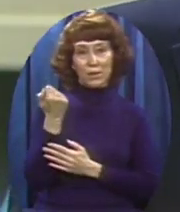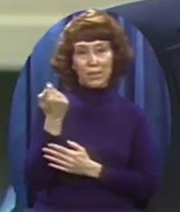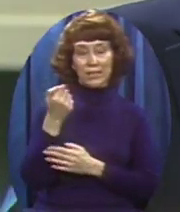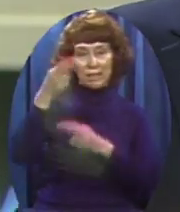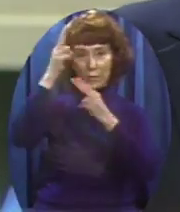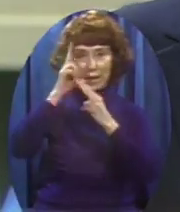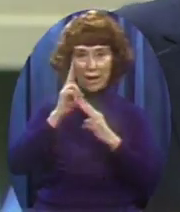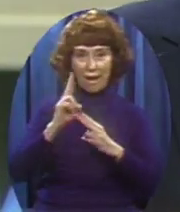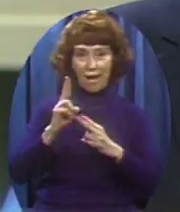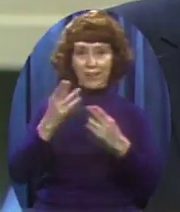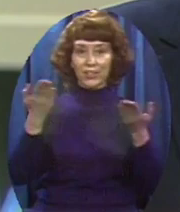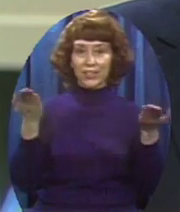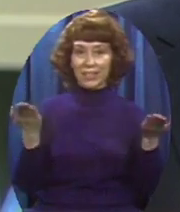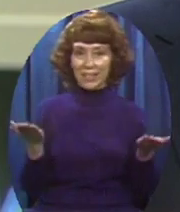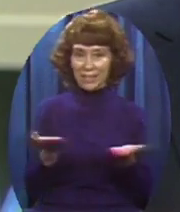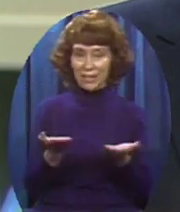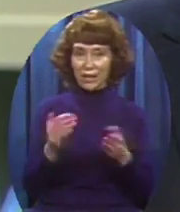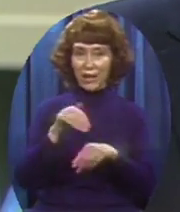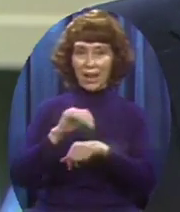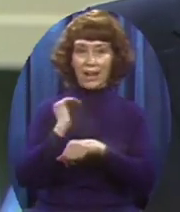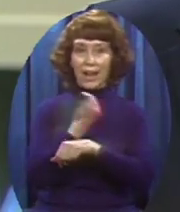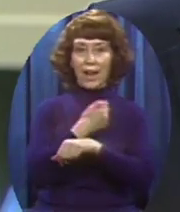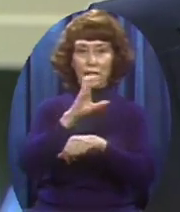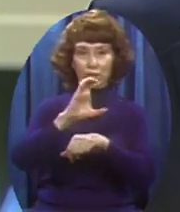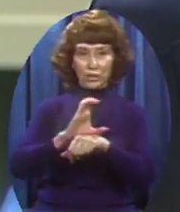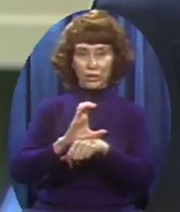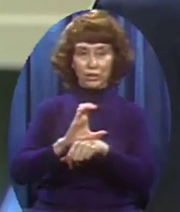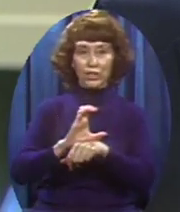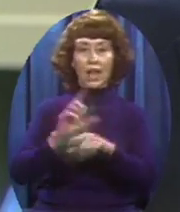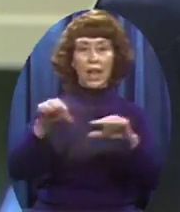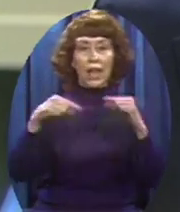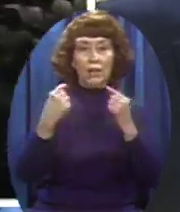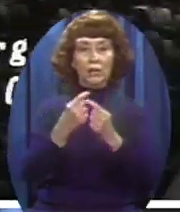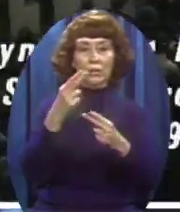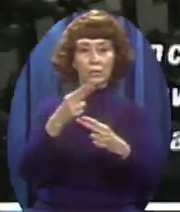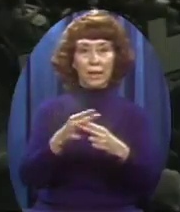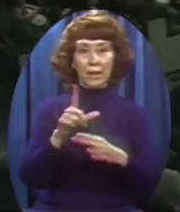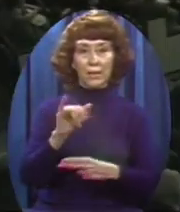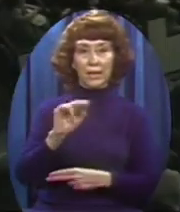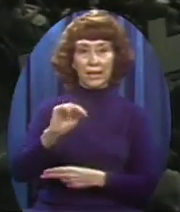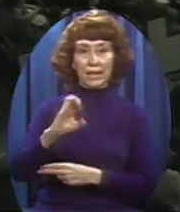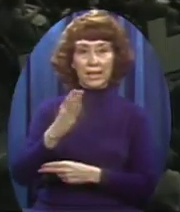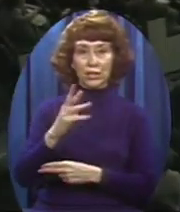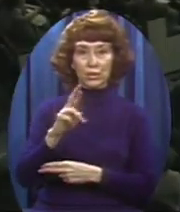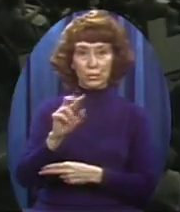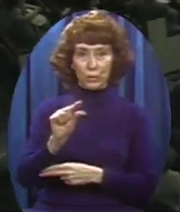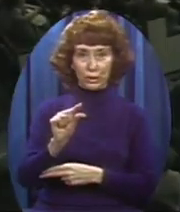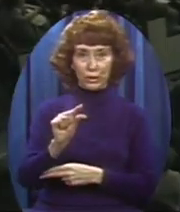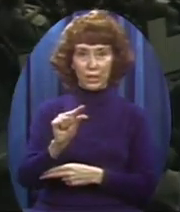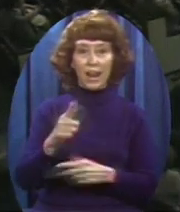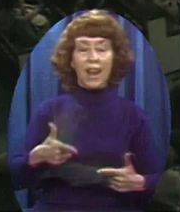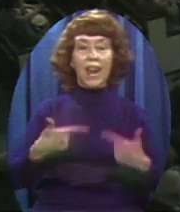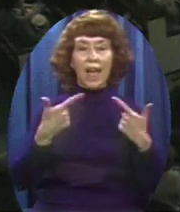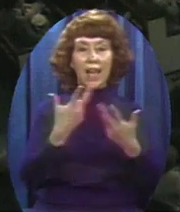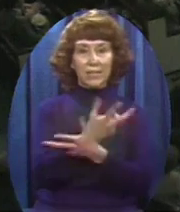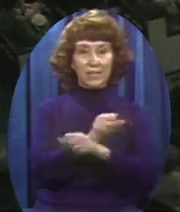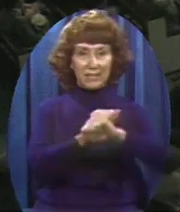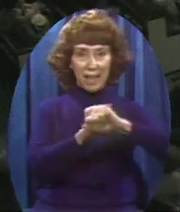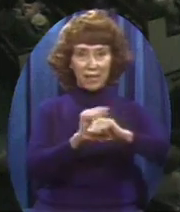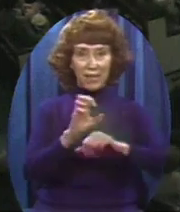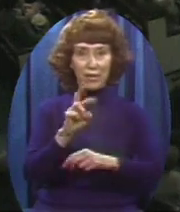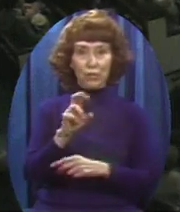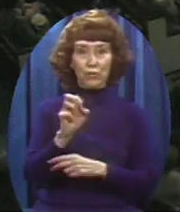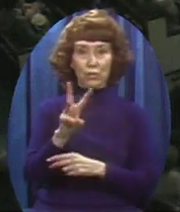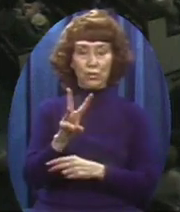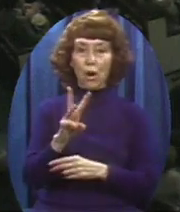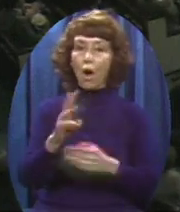a local group called the Lynchburg Life Saving Crew that's about 50 years old now, nearly.